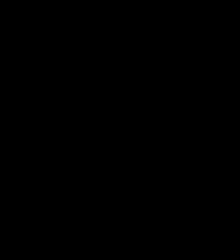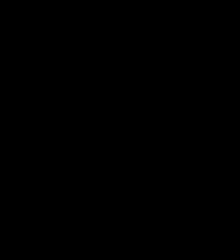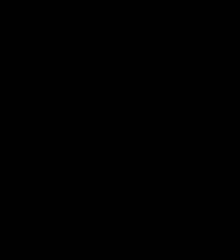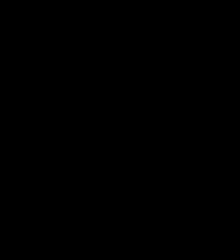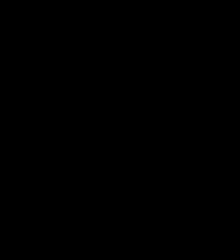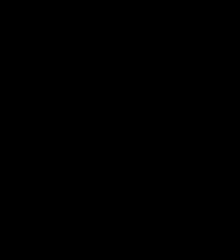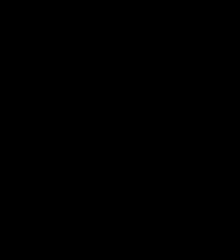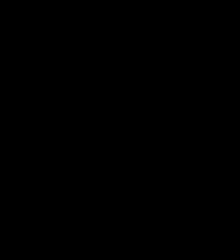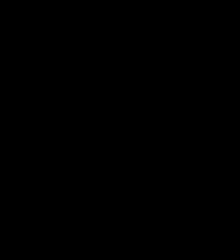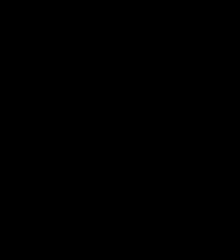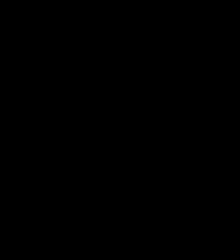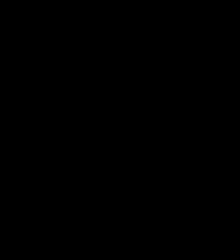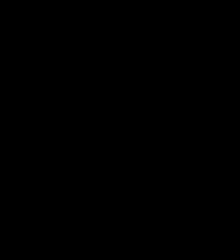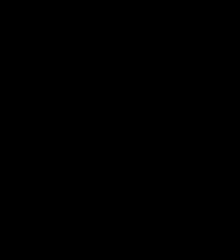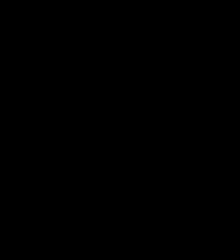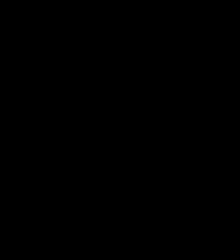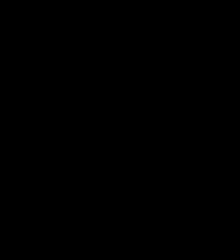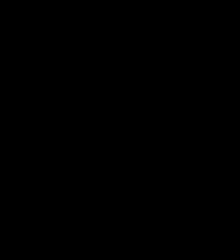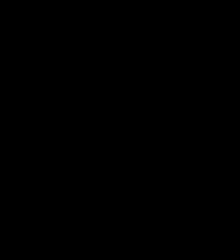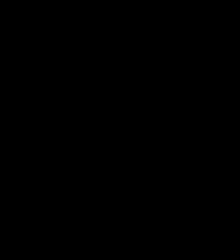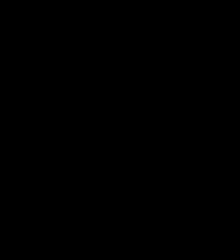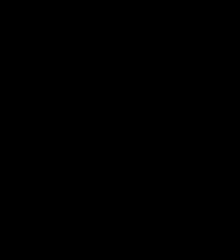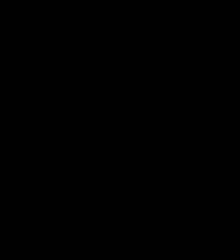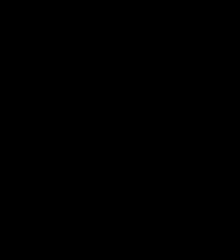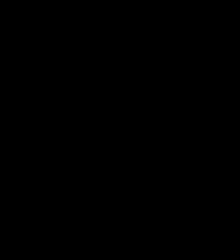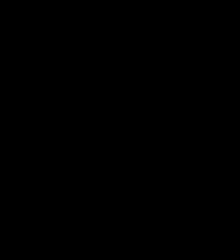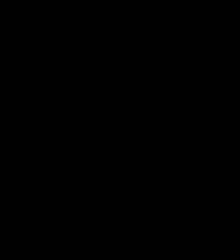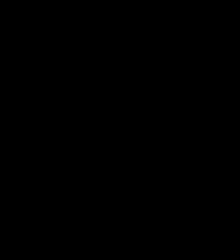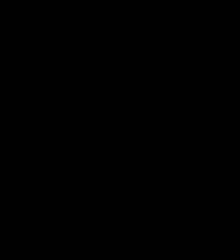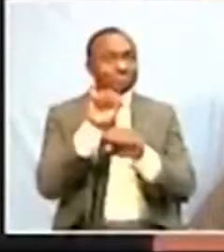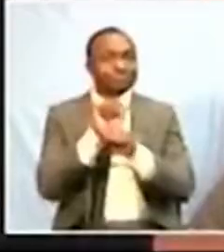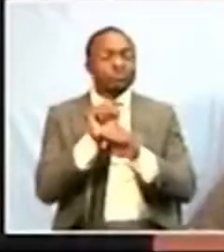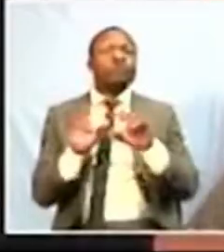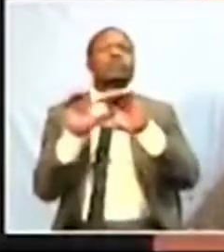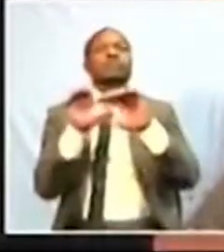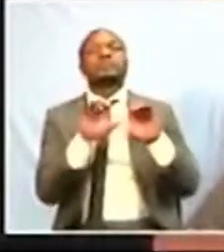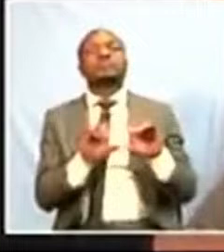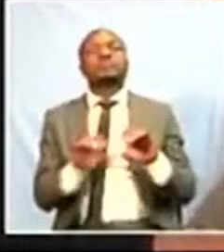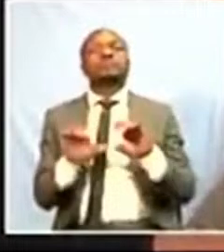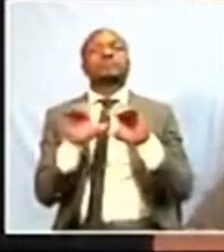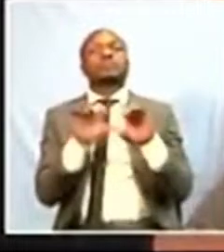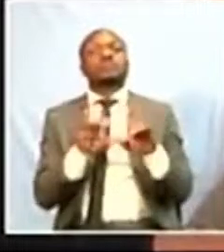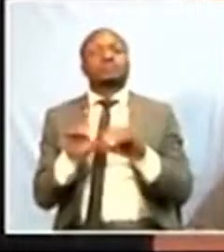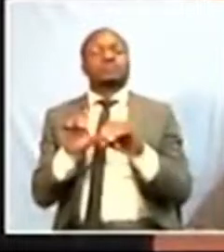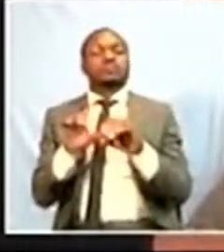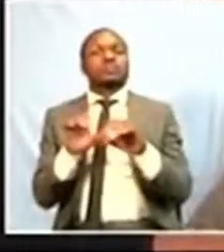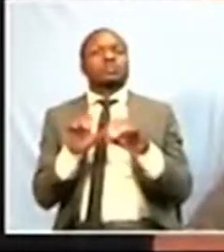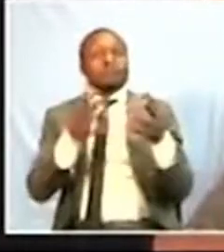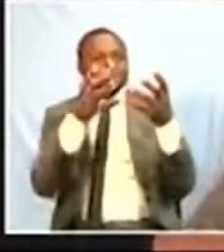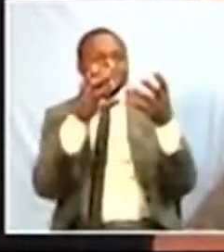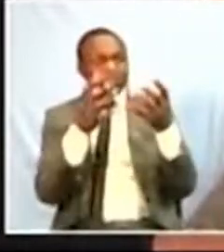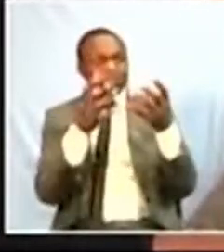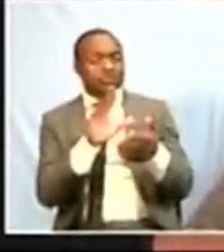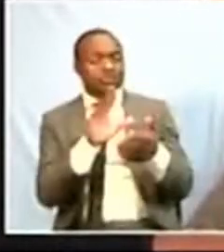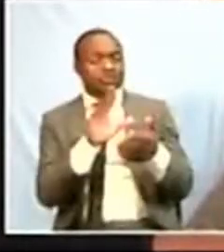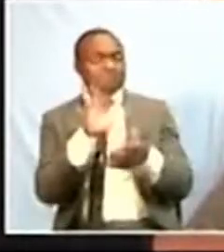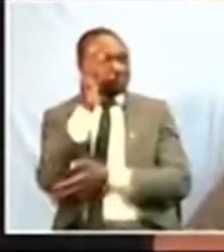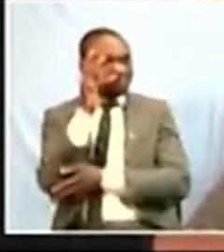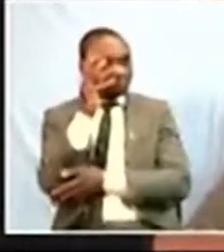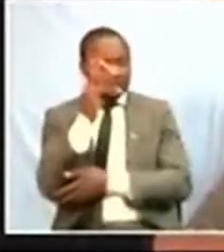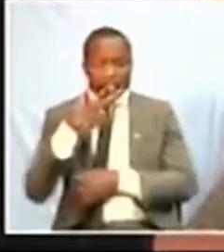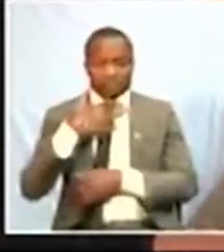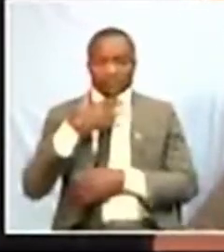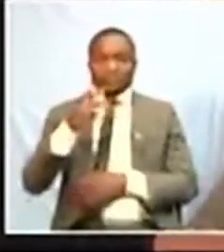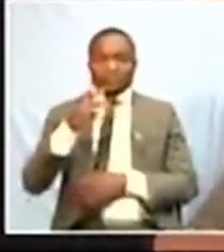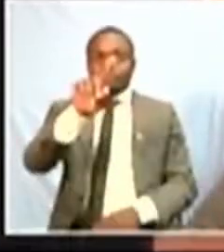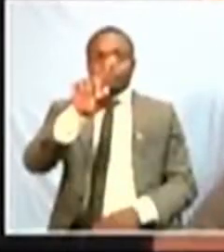they should have mechanical job to actually do the moisture content of wood. So my